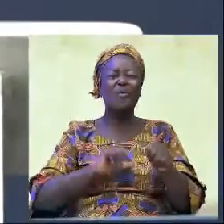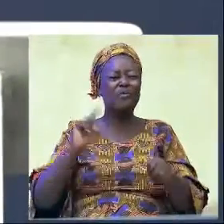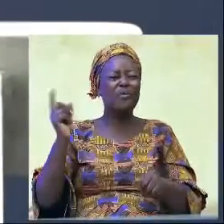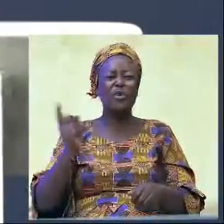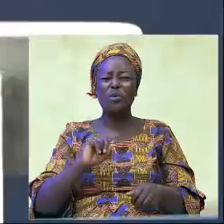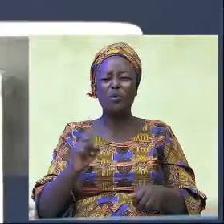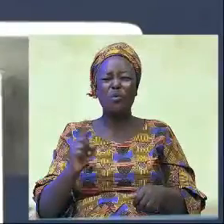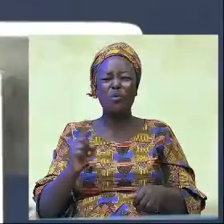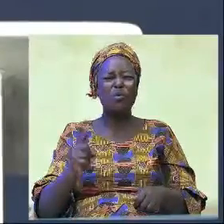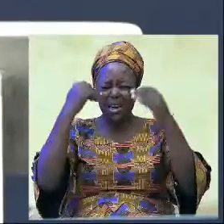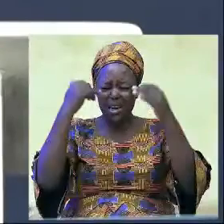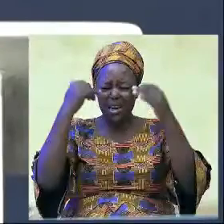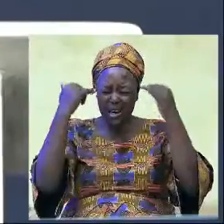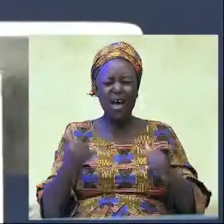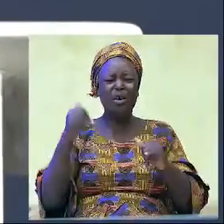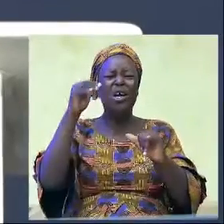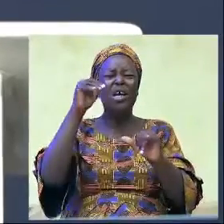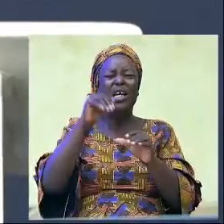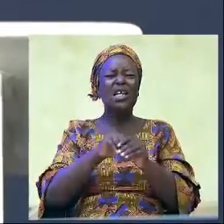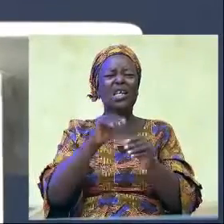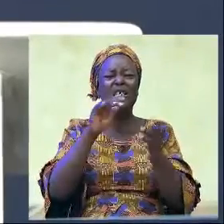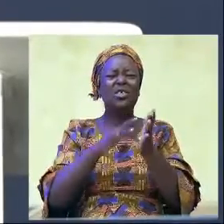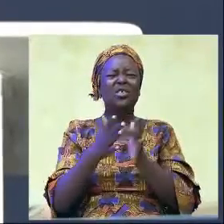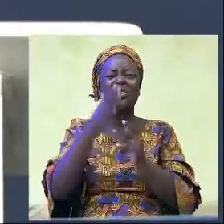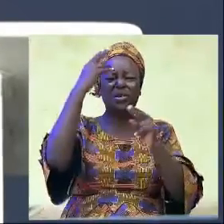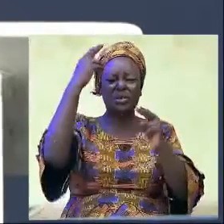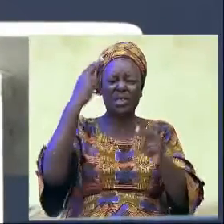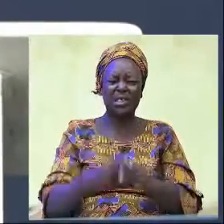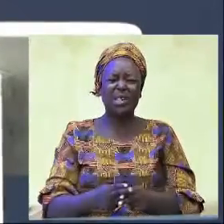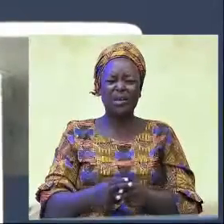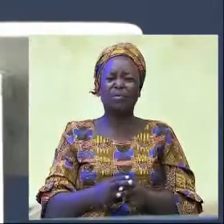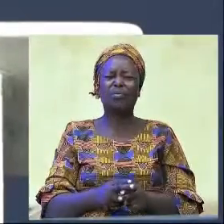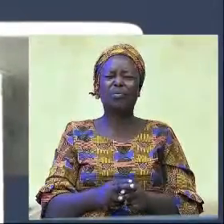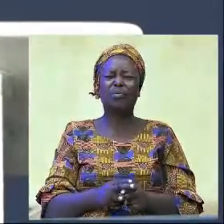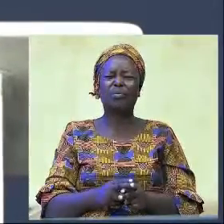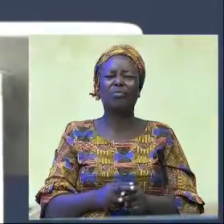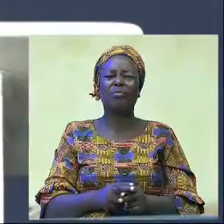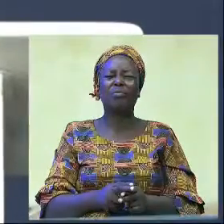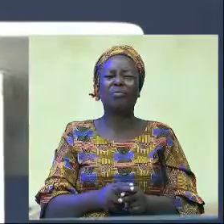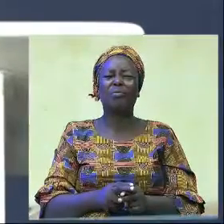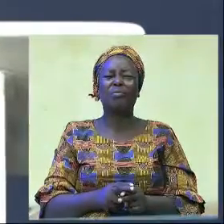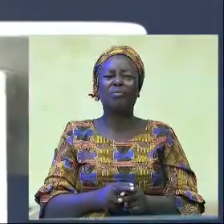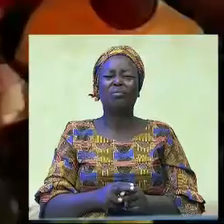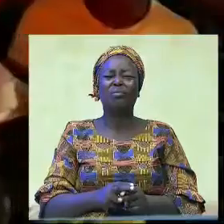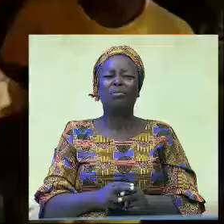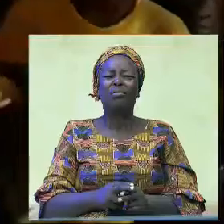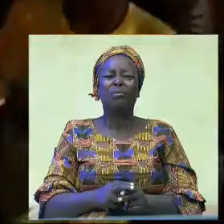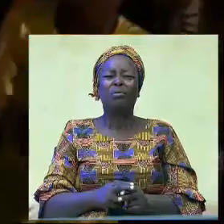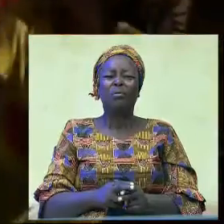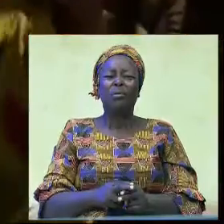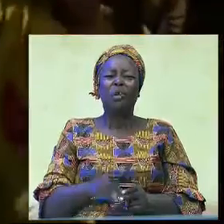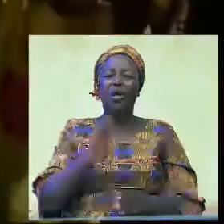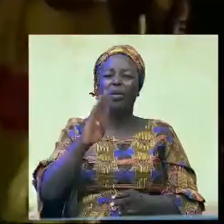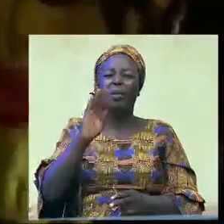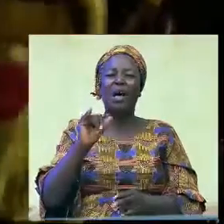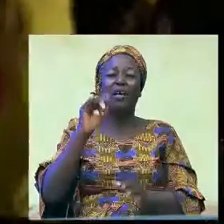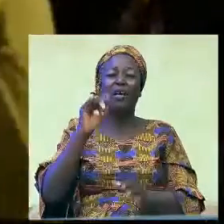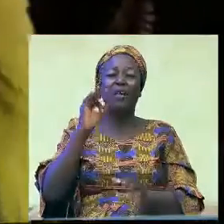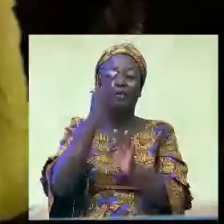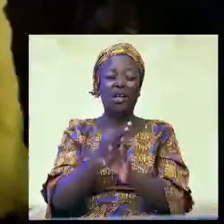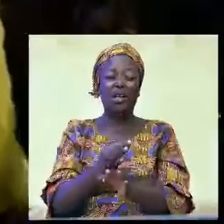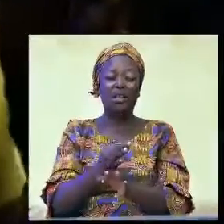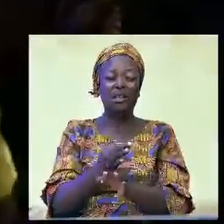upon all your people everywhere right now, in Jesus' name.